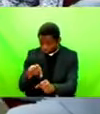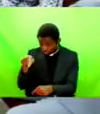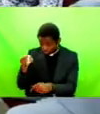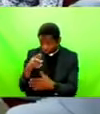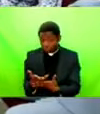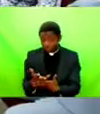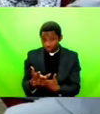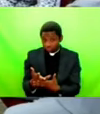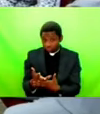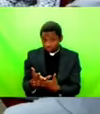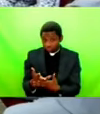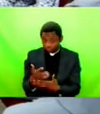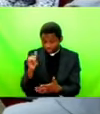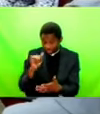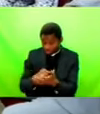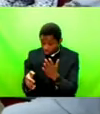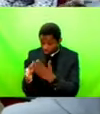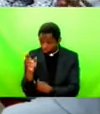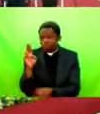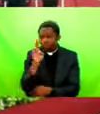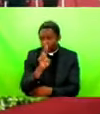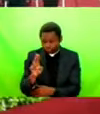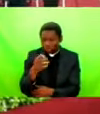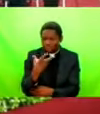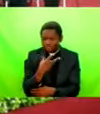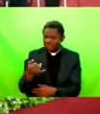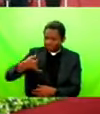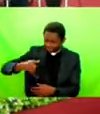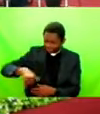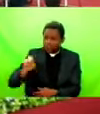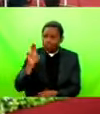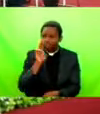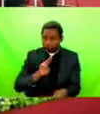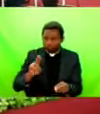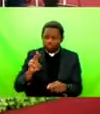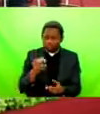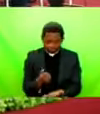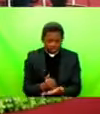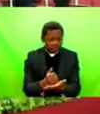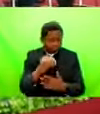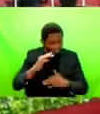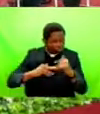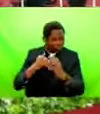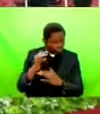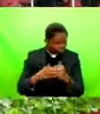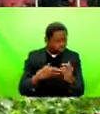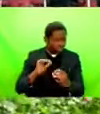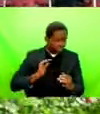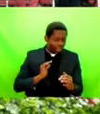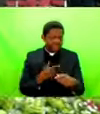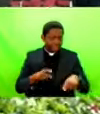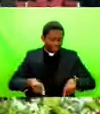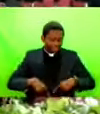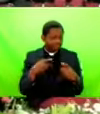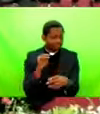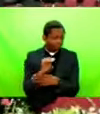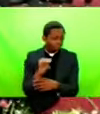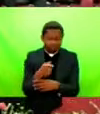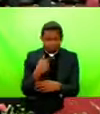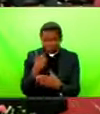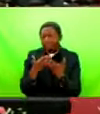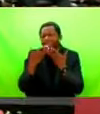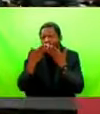which God has used and is still using to shape, build, and bless our lives and ministry, we say thank